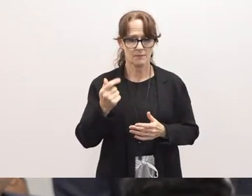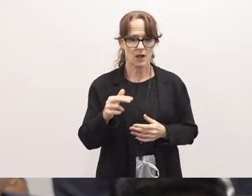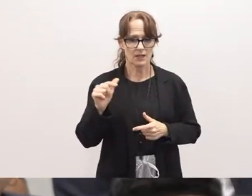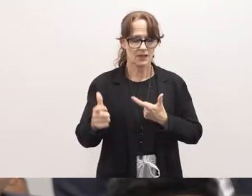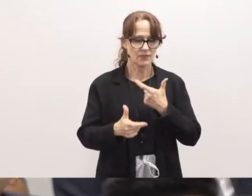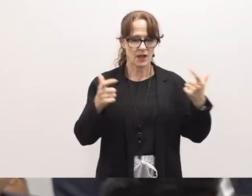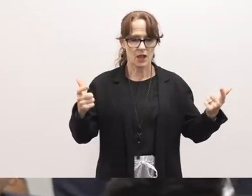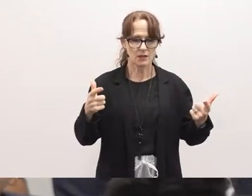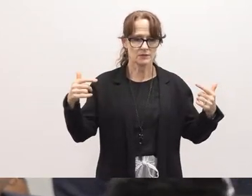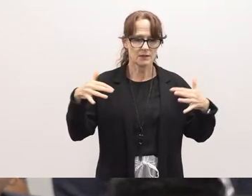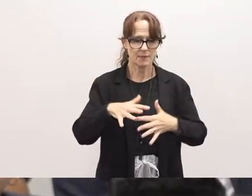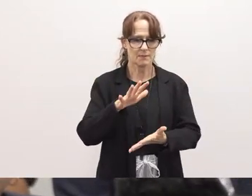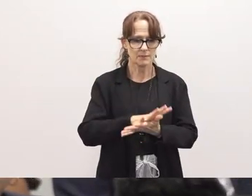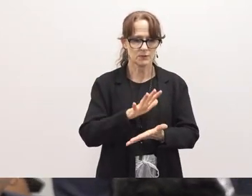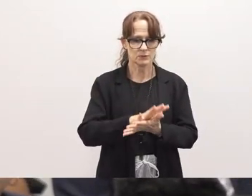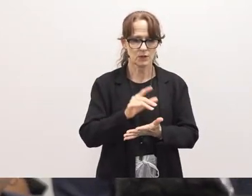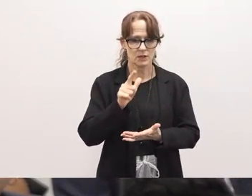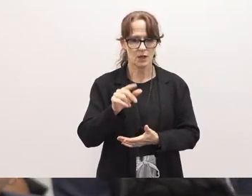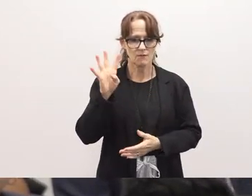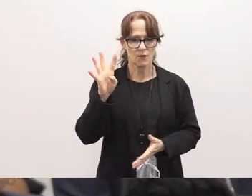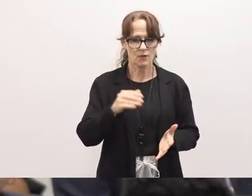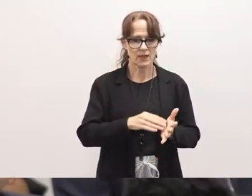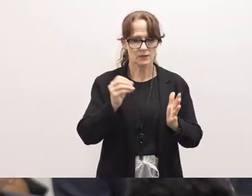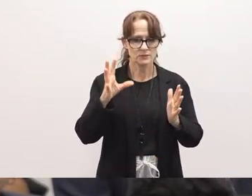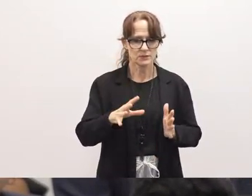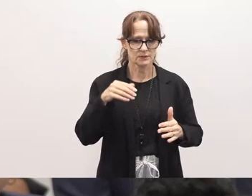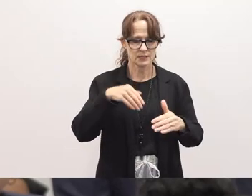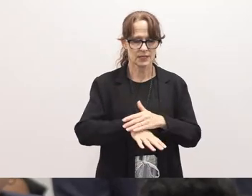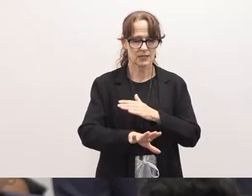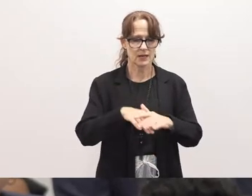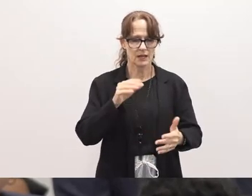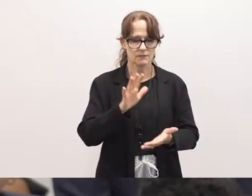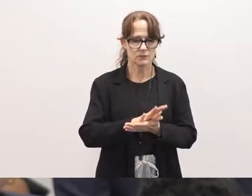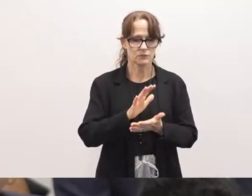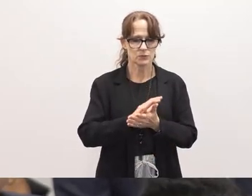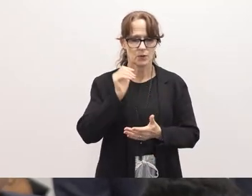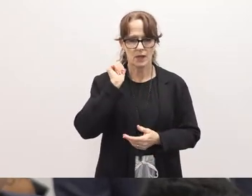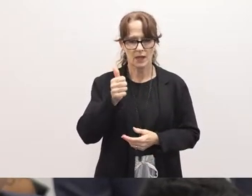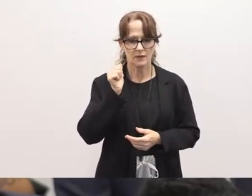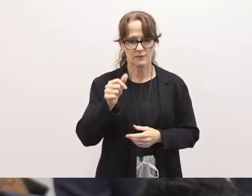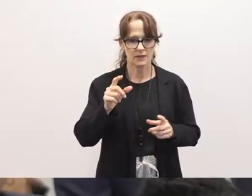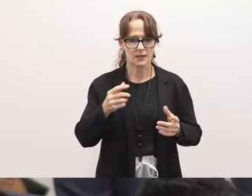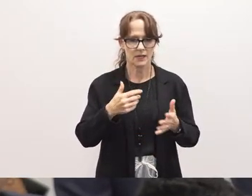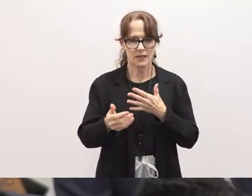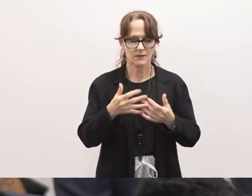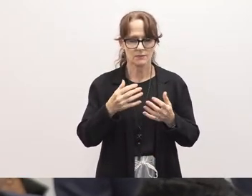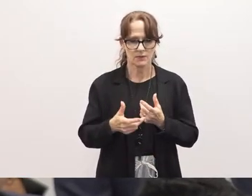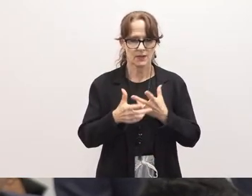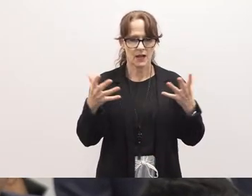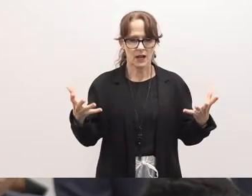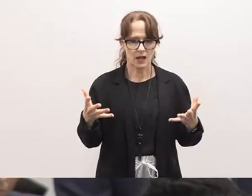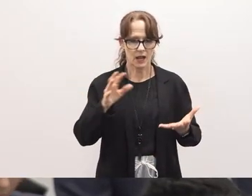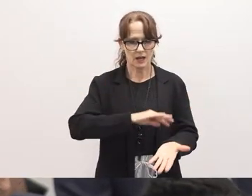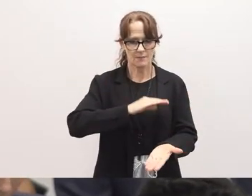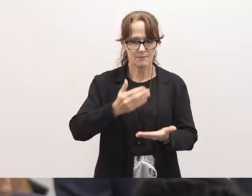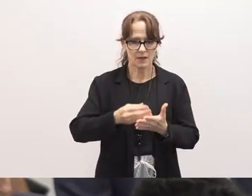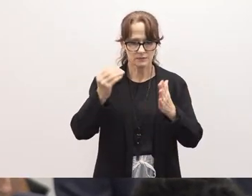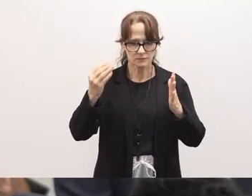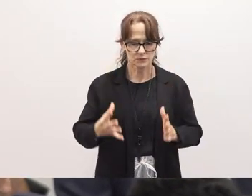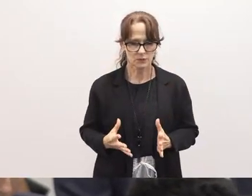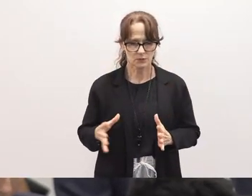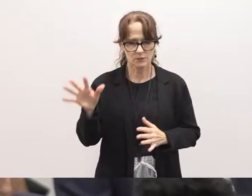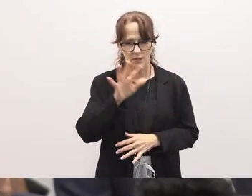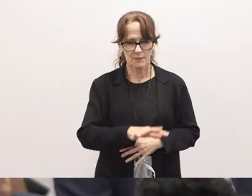the largest public school in Long Beach, with 4,000 students coming in and out of the school every day. However, even with this massive student population, there are